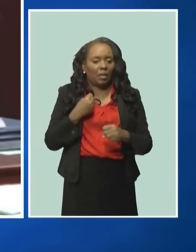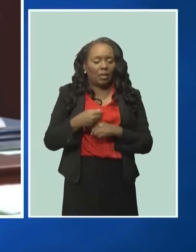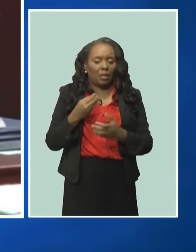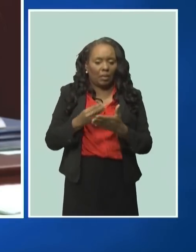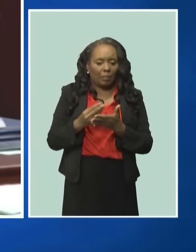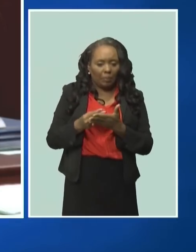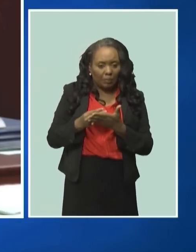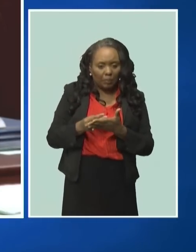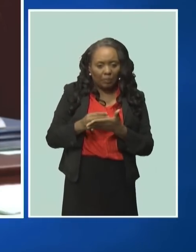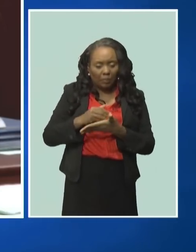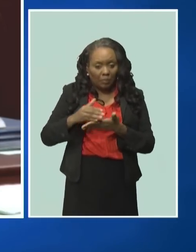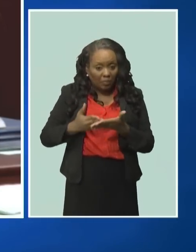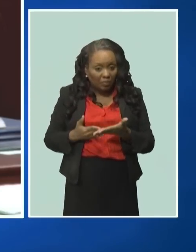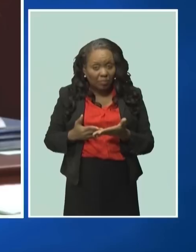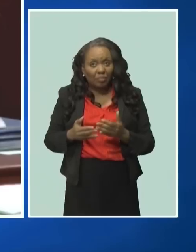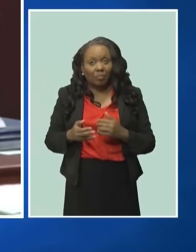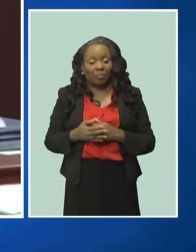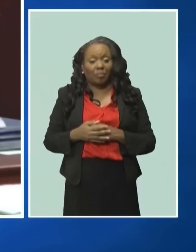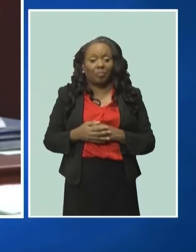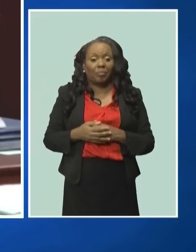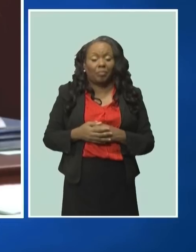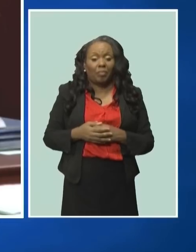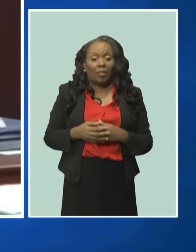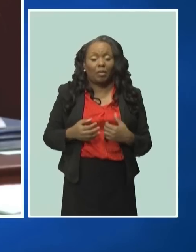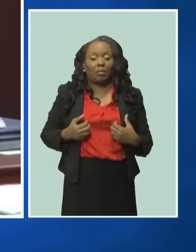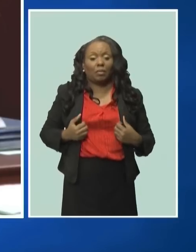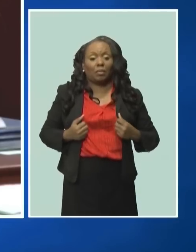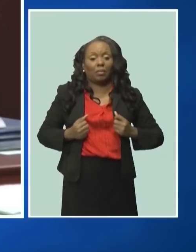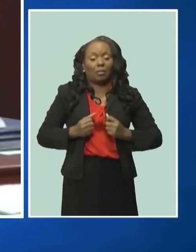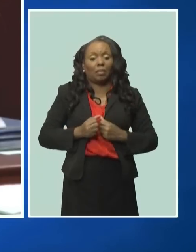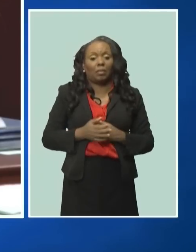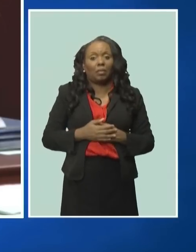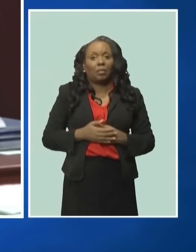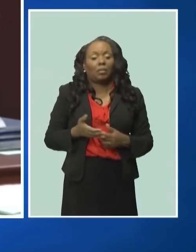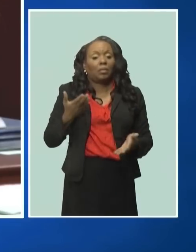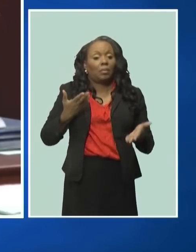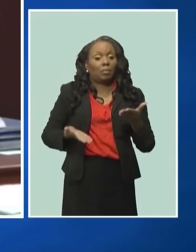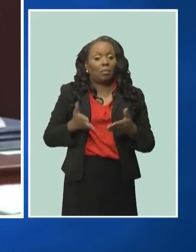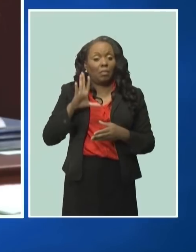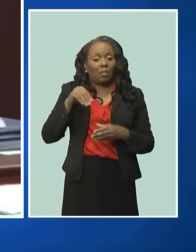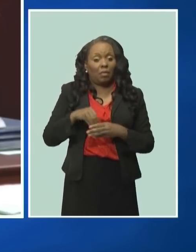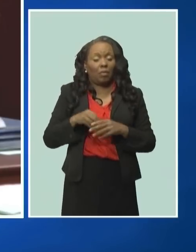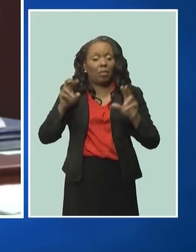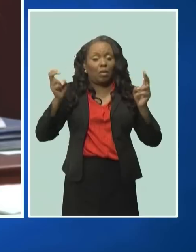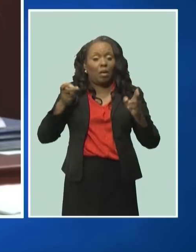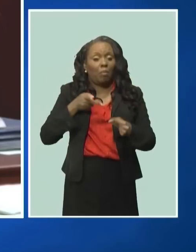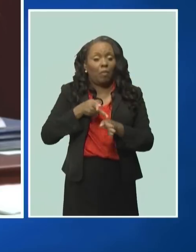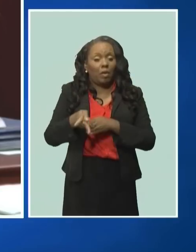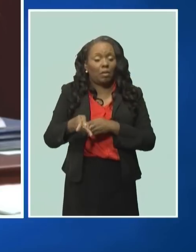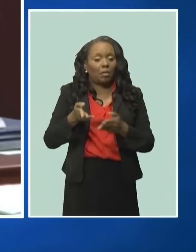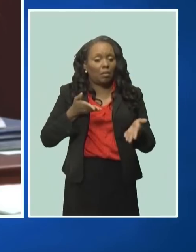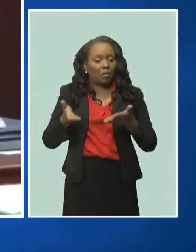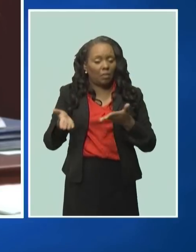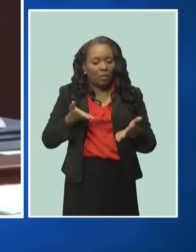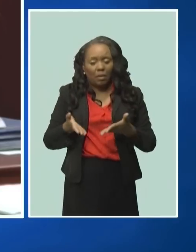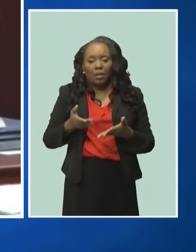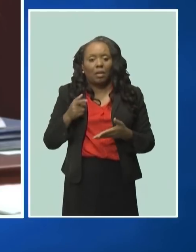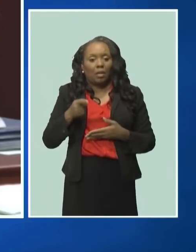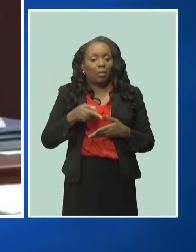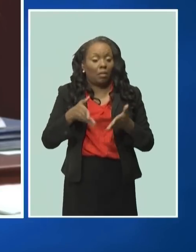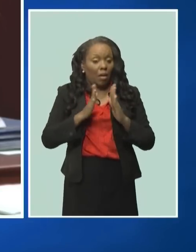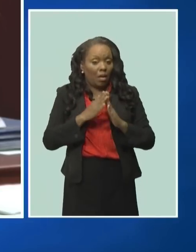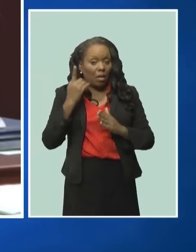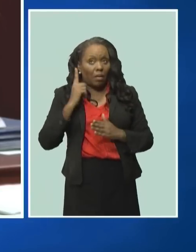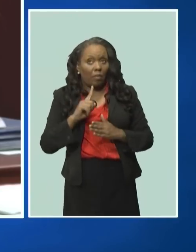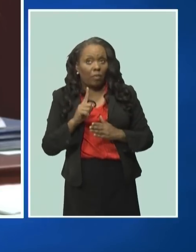we walk, in the sense that we are going to, under professional services, you have allocated for additional professional staff to be able